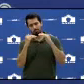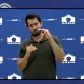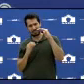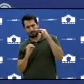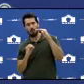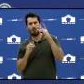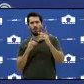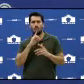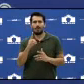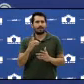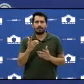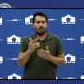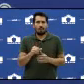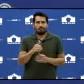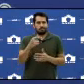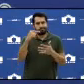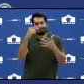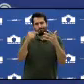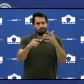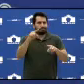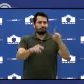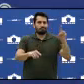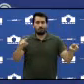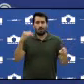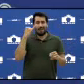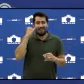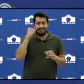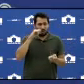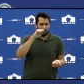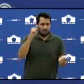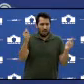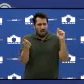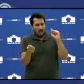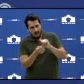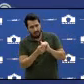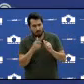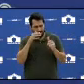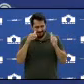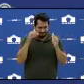in practice, there are so many other factors that when we start changing boundaries, if the only thing that we